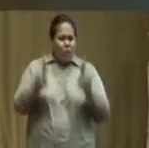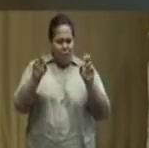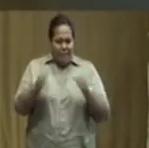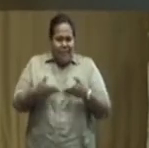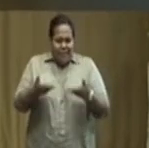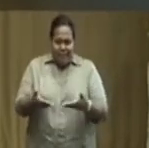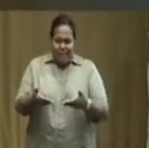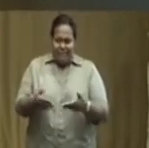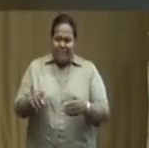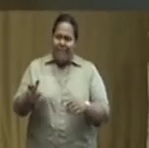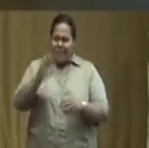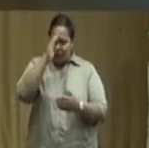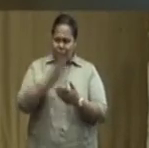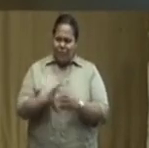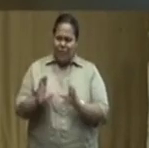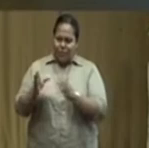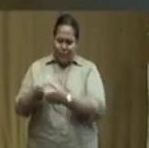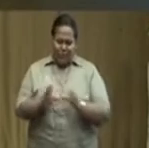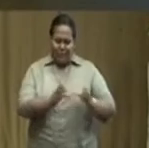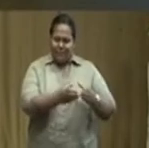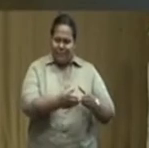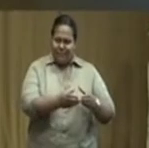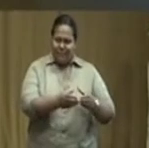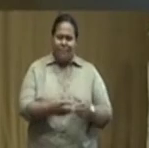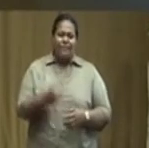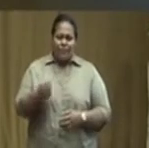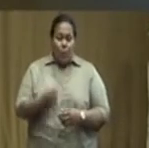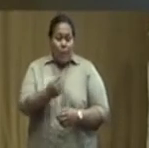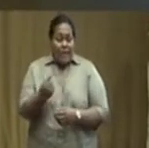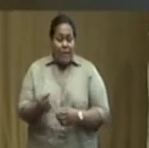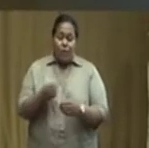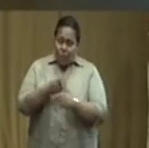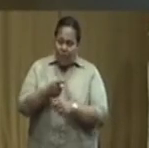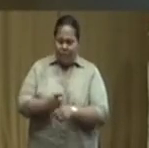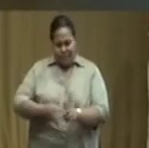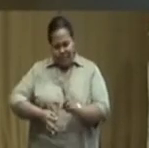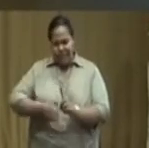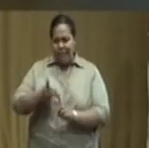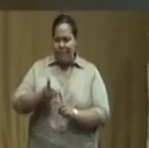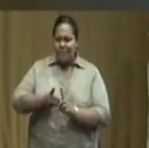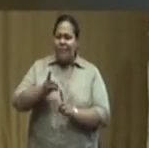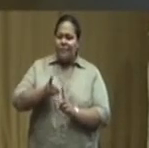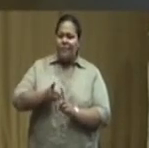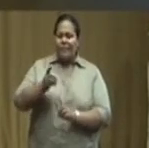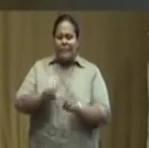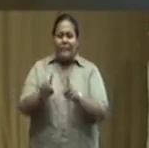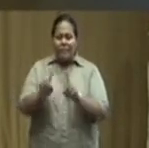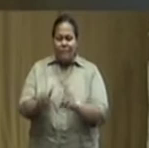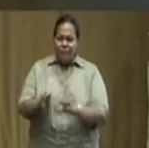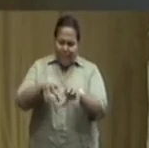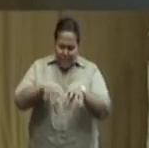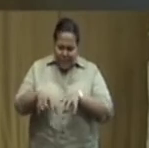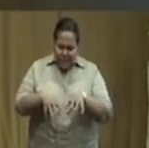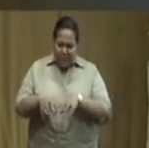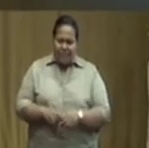group. So each week I tried a different one of these activities that I developed from Knowledge Hub, and some worked better than others, some